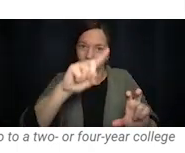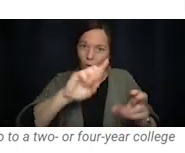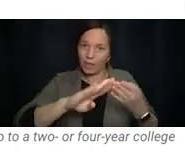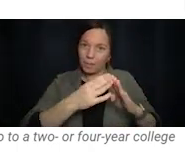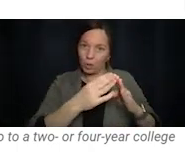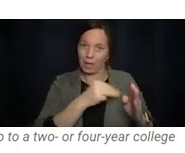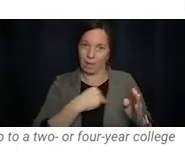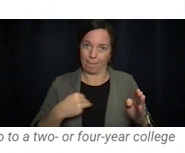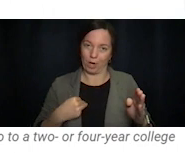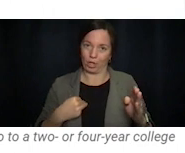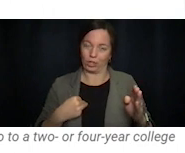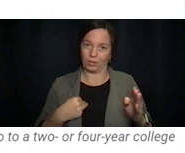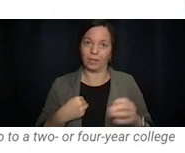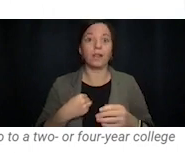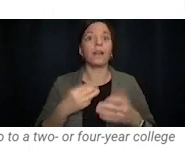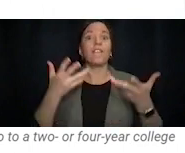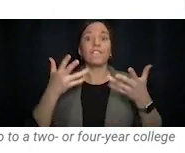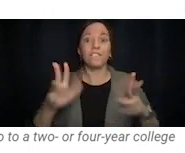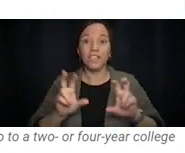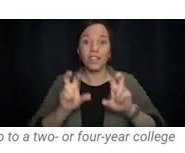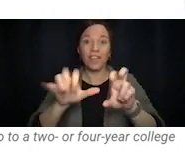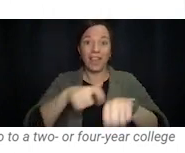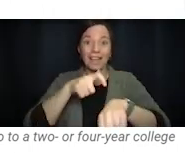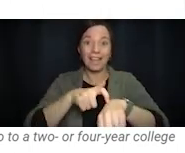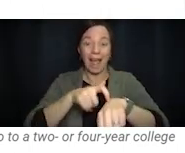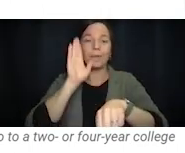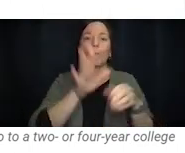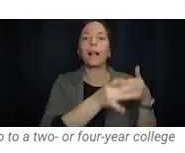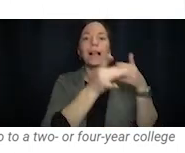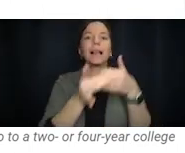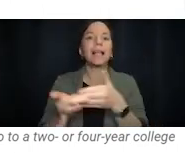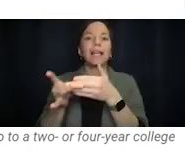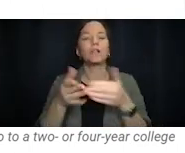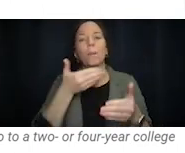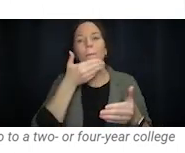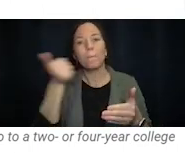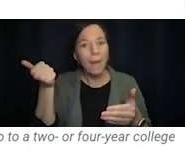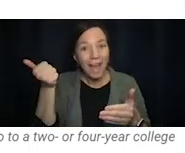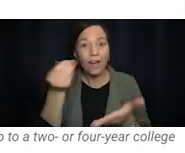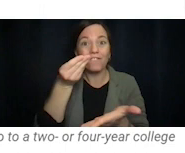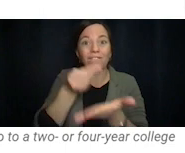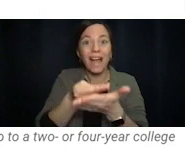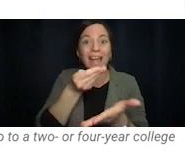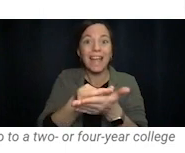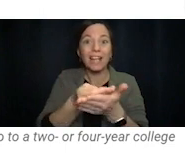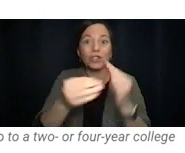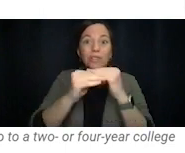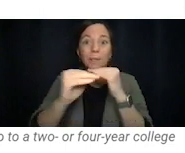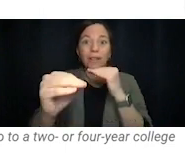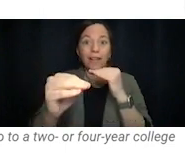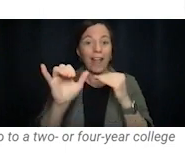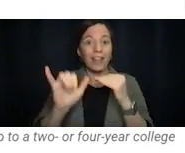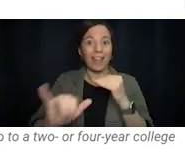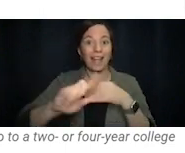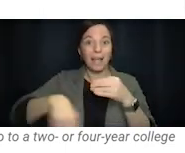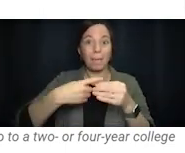going to want to know that after they invest time with us, it's going to lead to greater financial stability. That's all about workforce, right? They